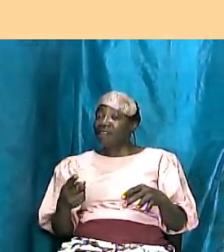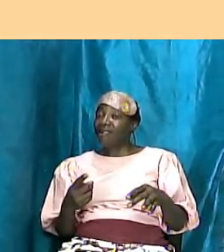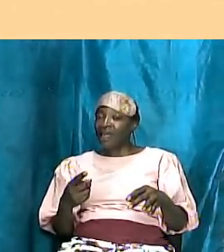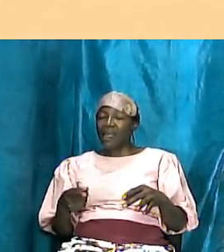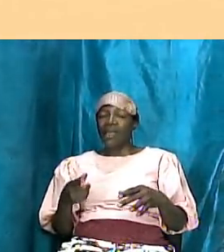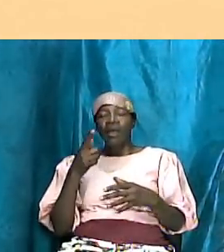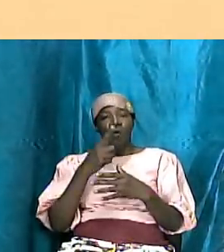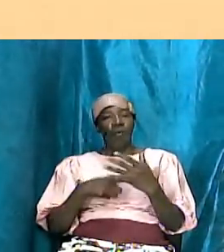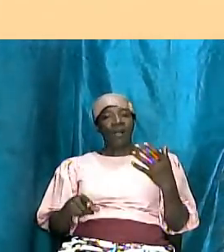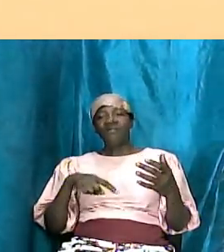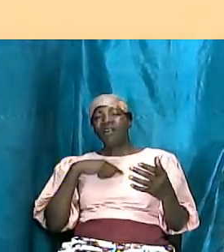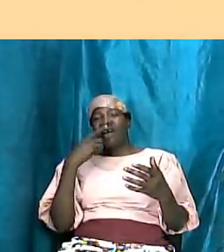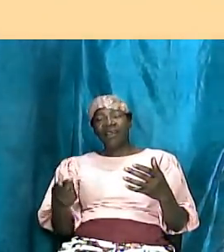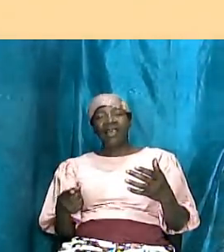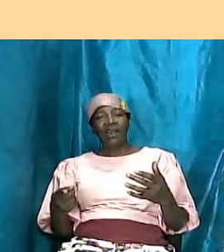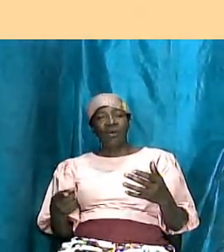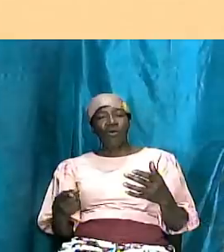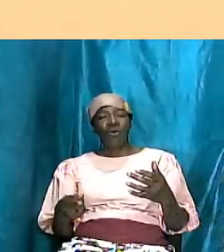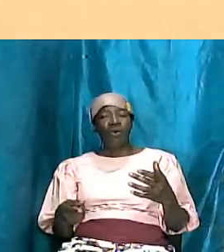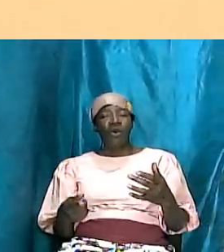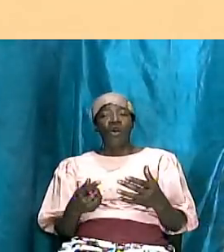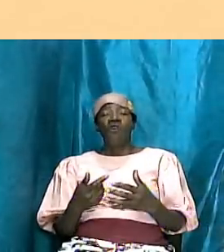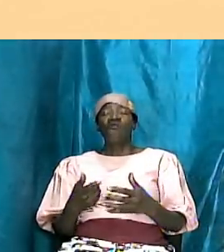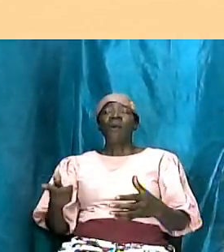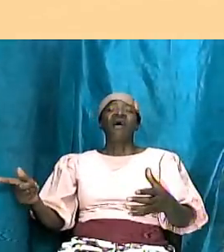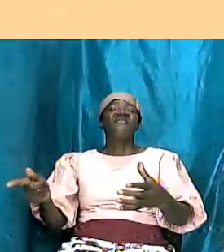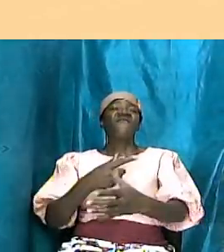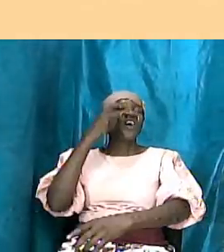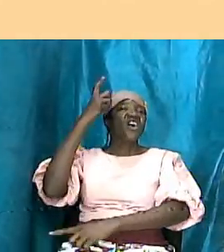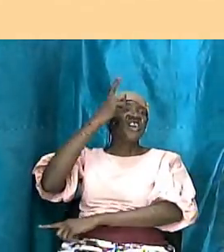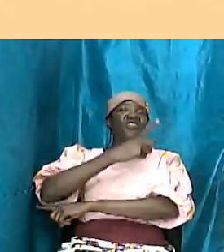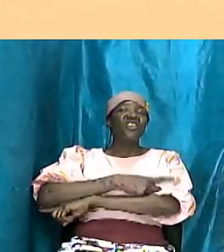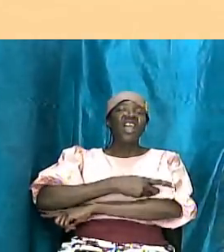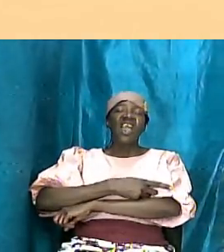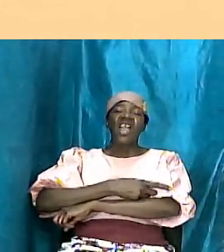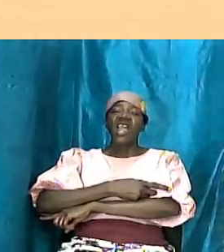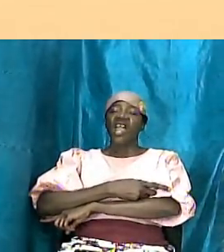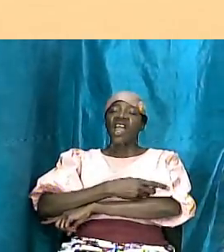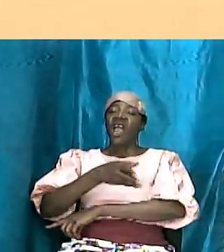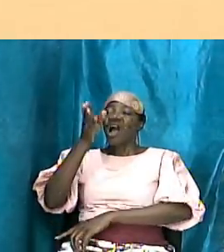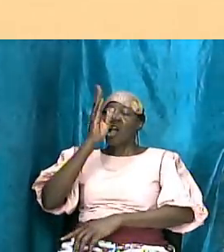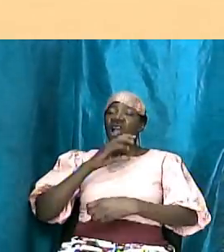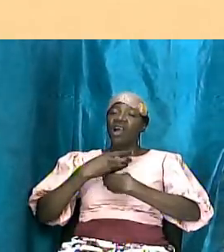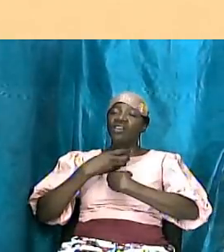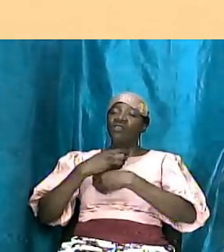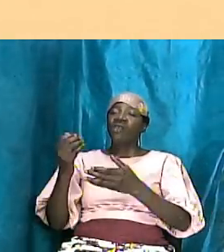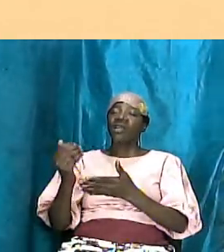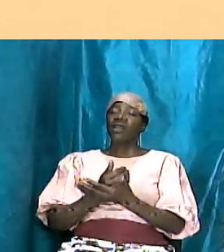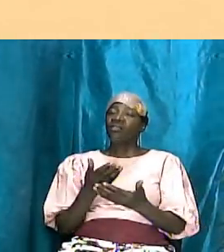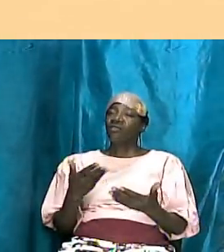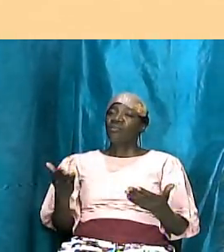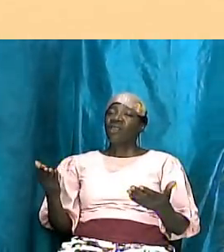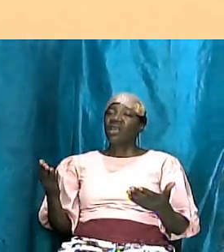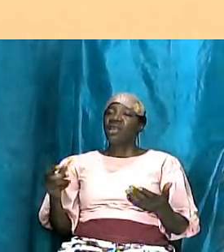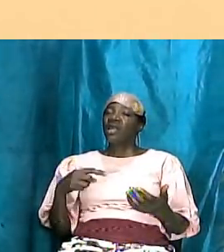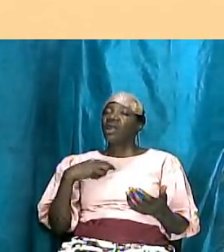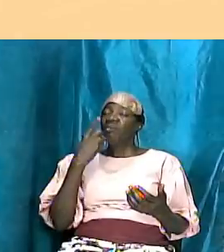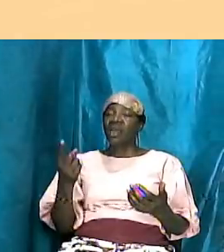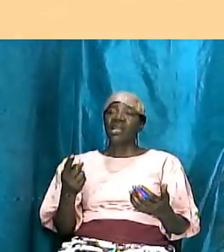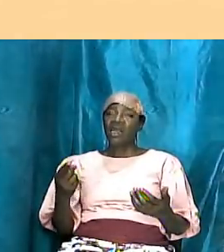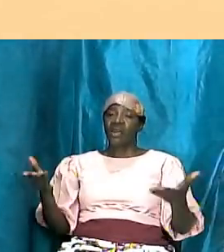if I tell us that from the first day that God created something, he was telling